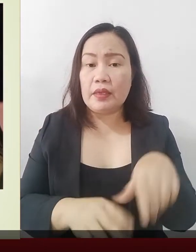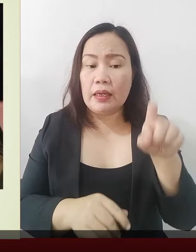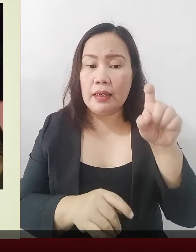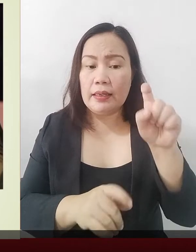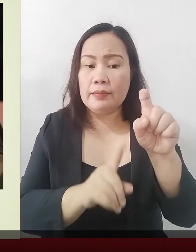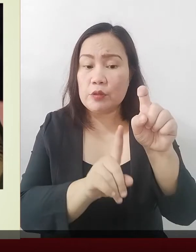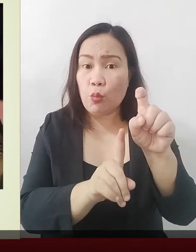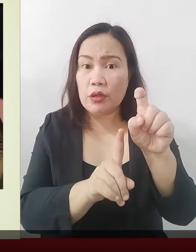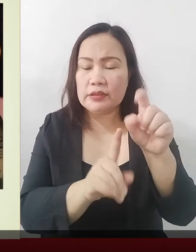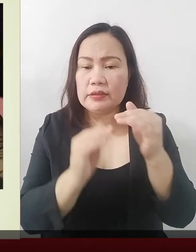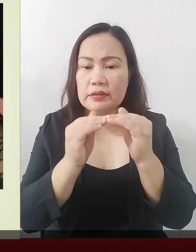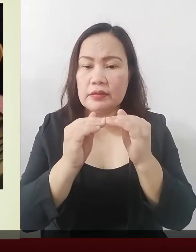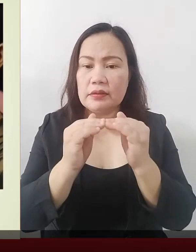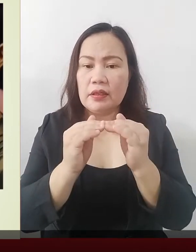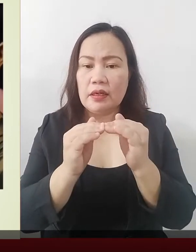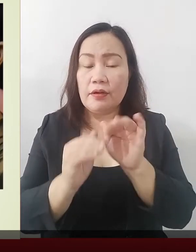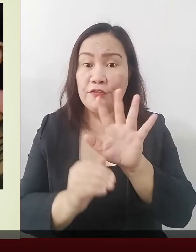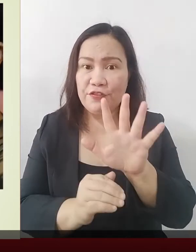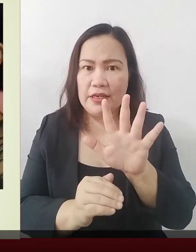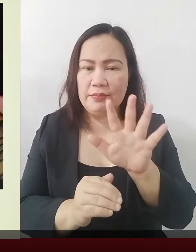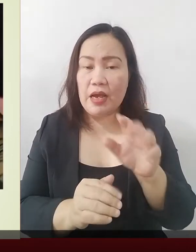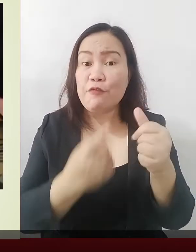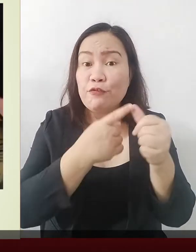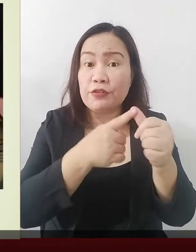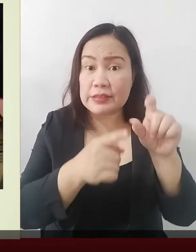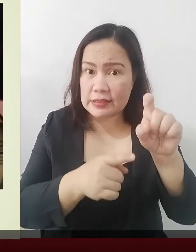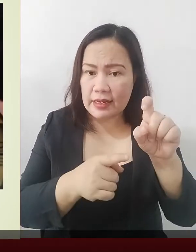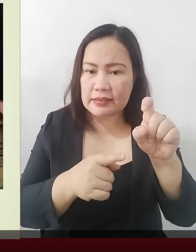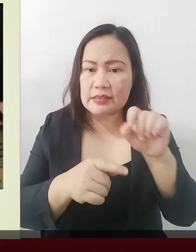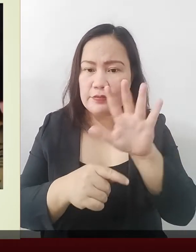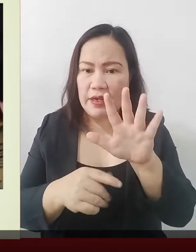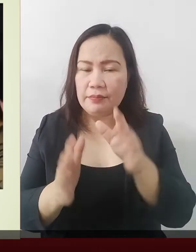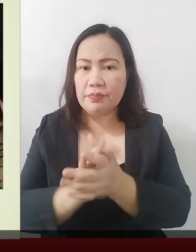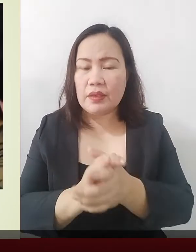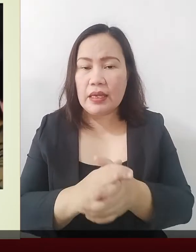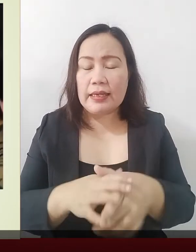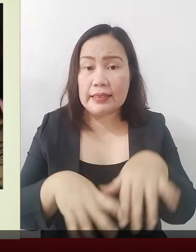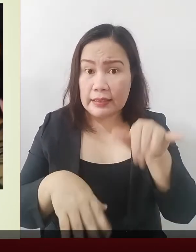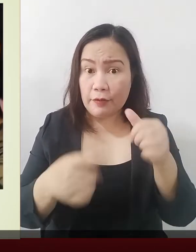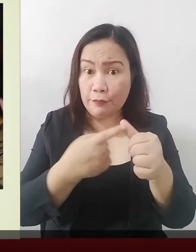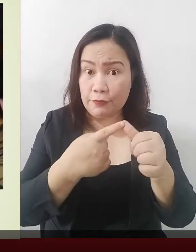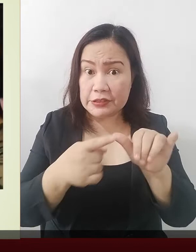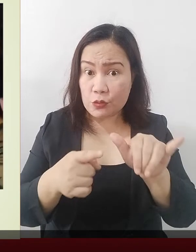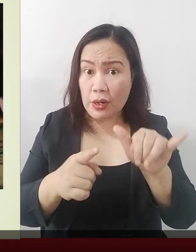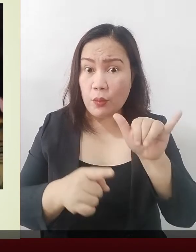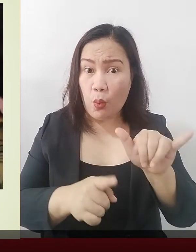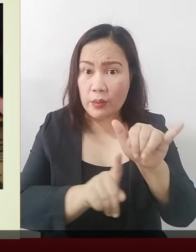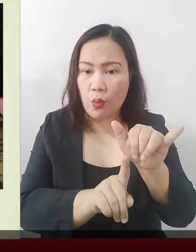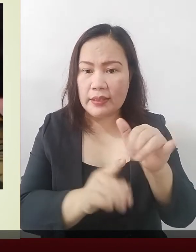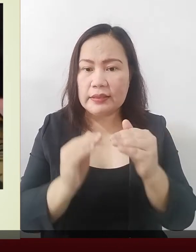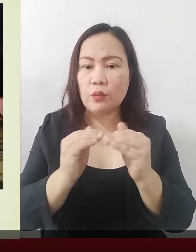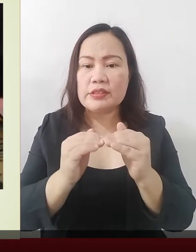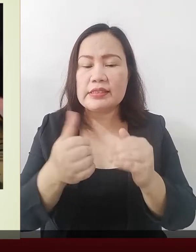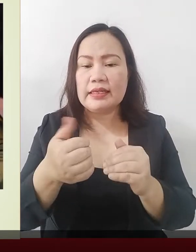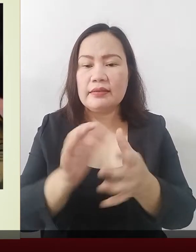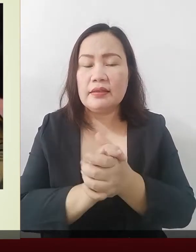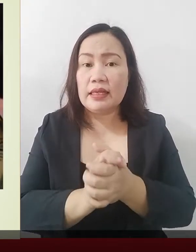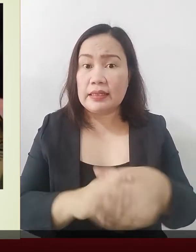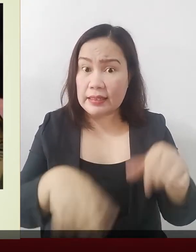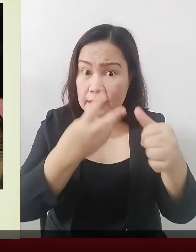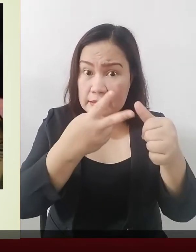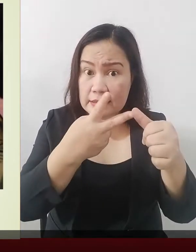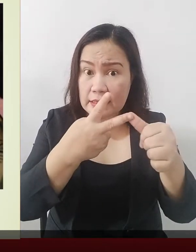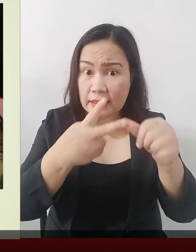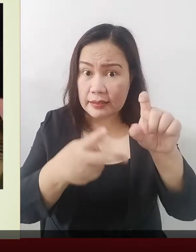We have x sub 1 is equal to 5 and y sub 1 equals 10. X sub